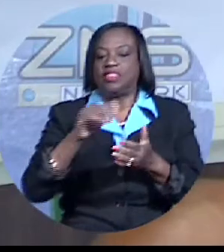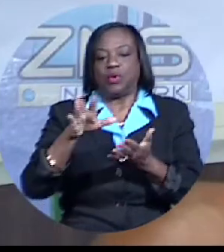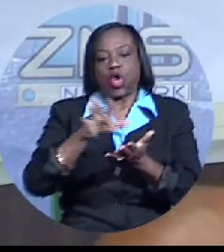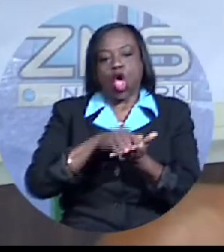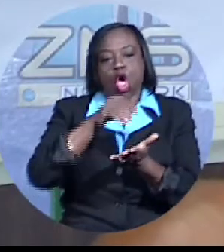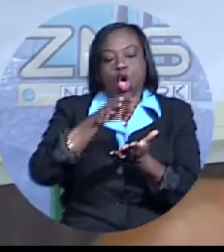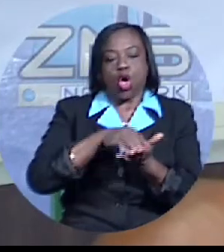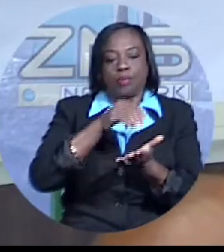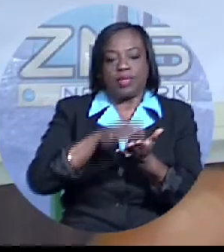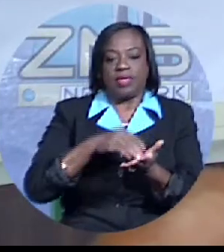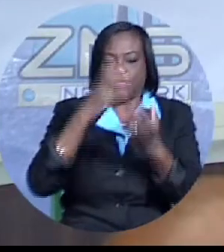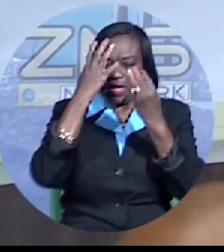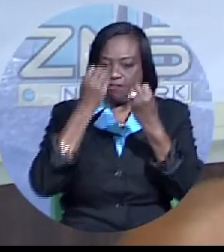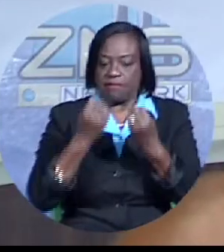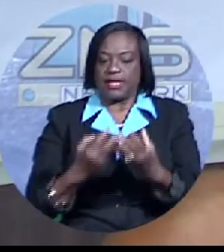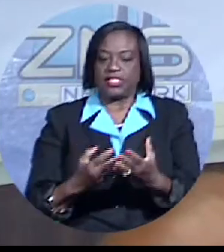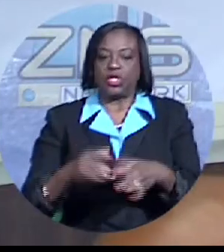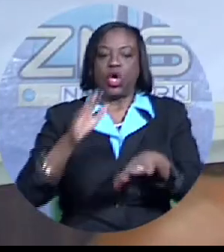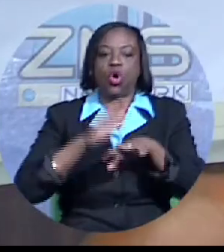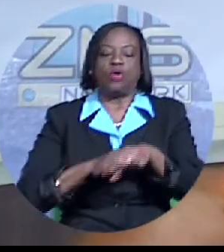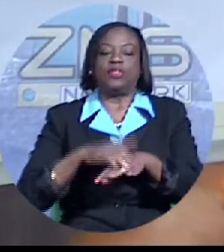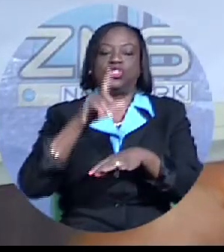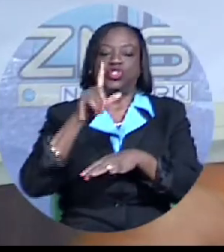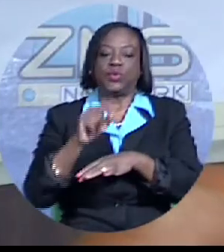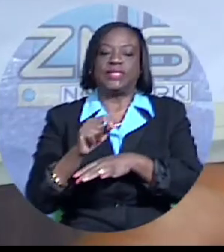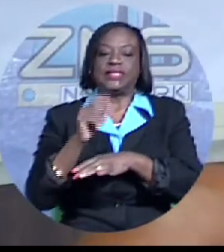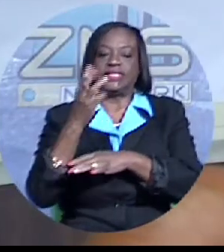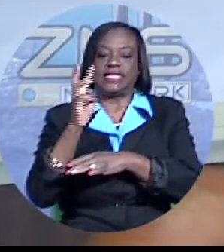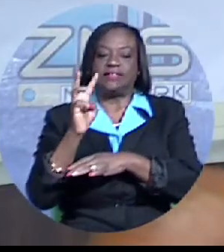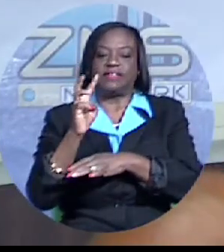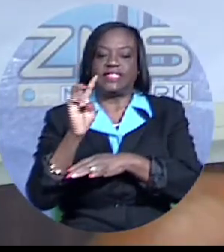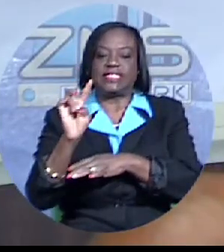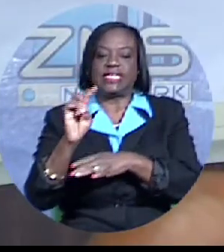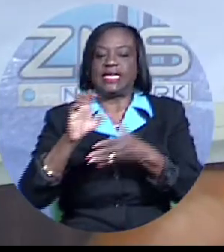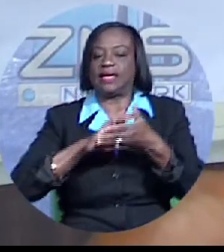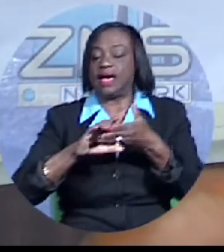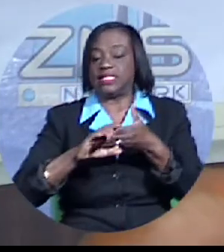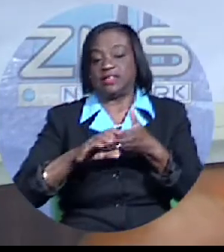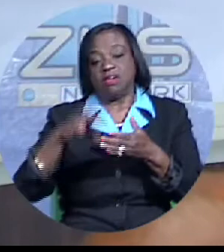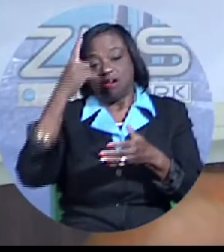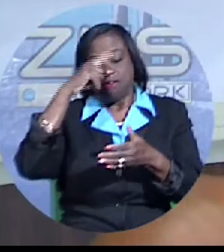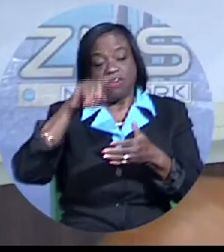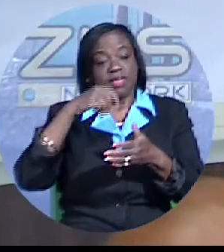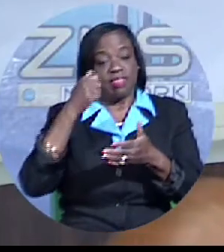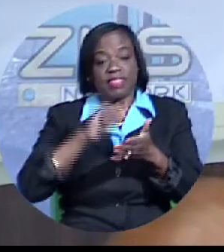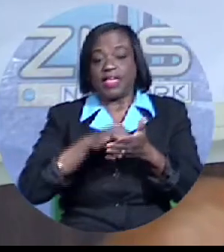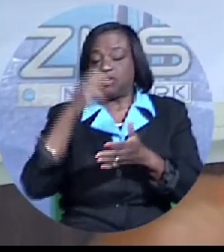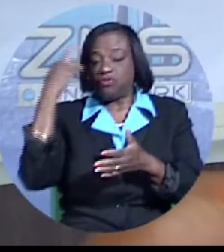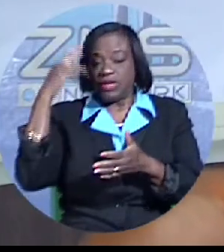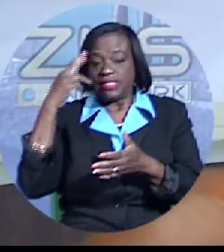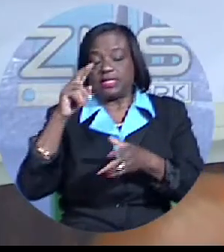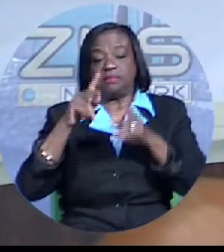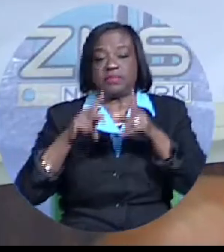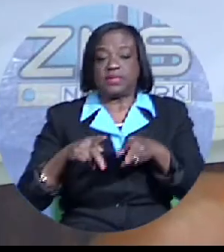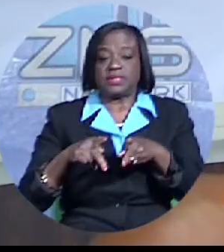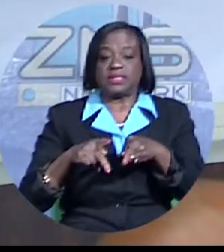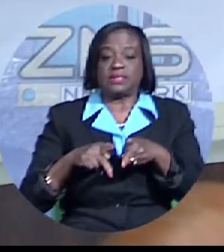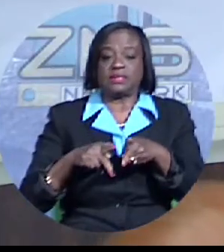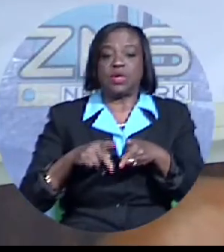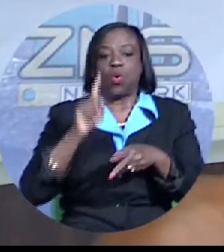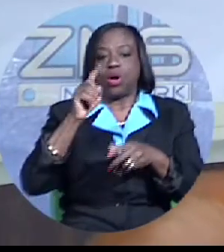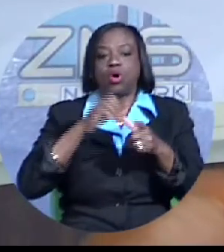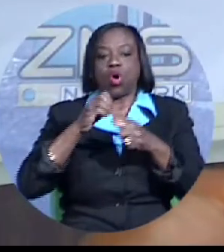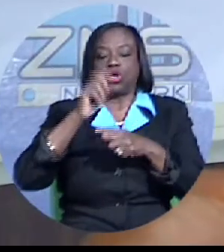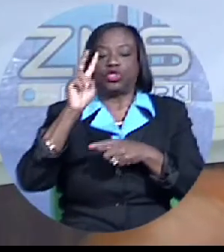on 2012 cards onto 27 cards, and for that reason, persons would have since moved then, and one or two might have been placed in the